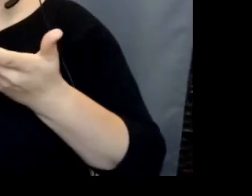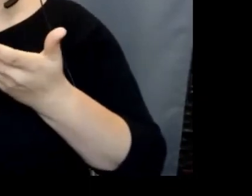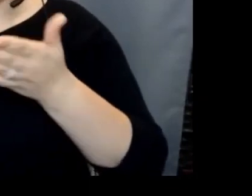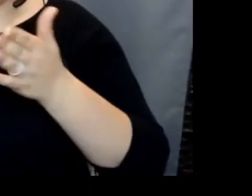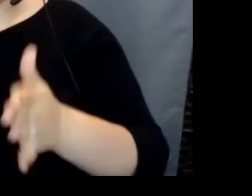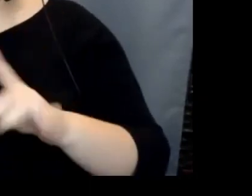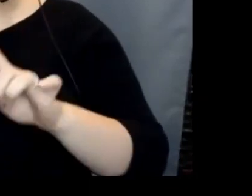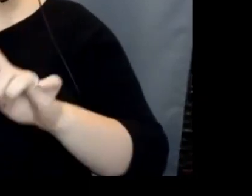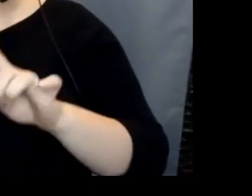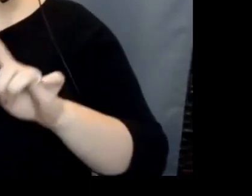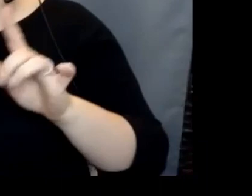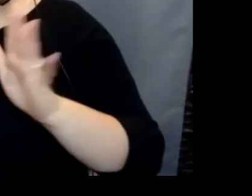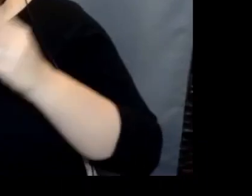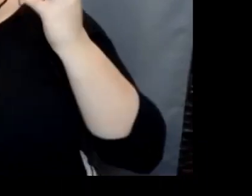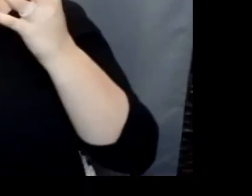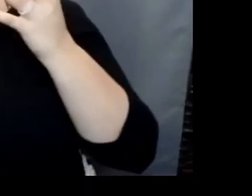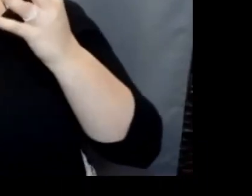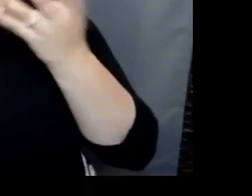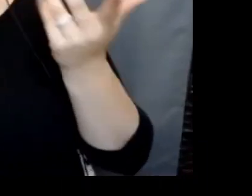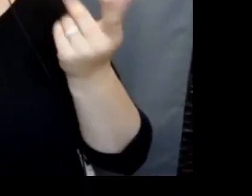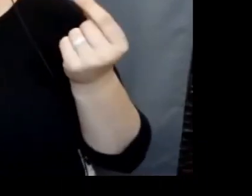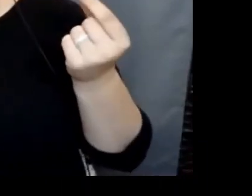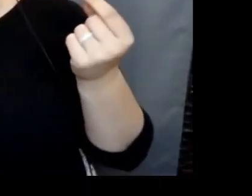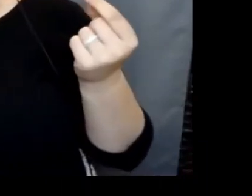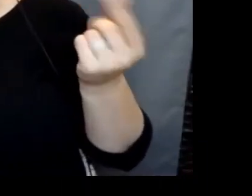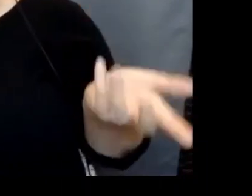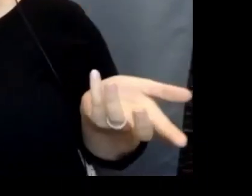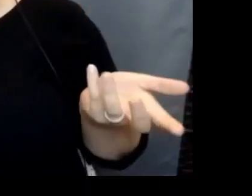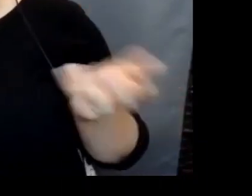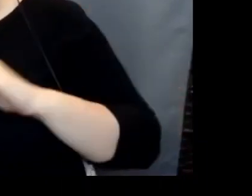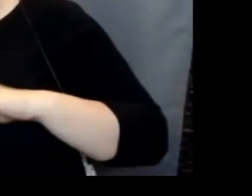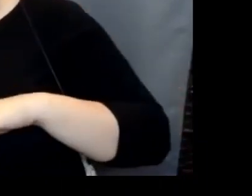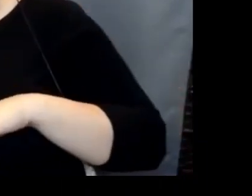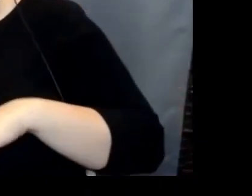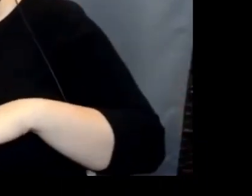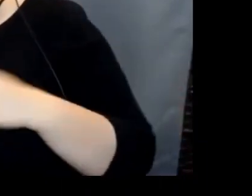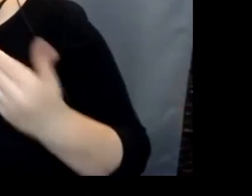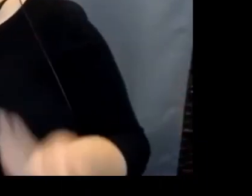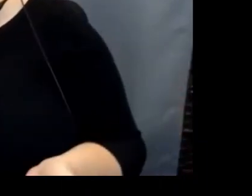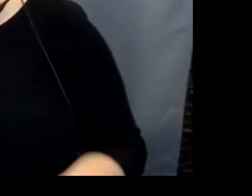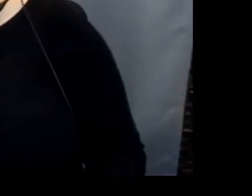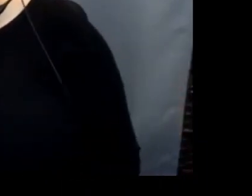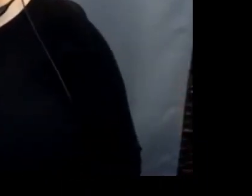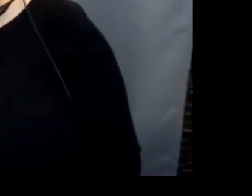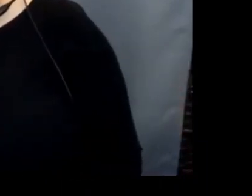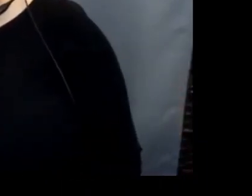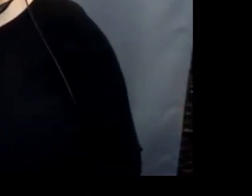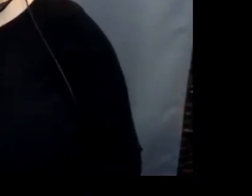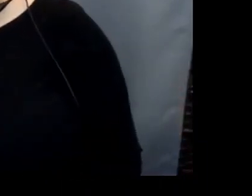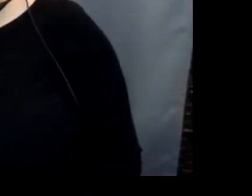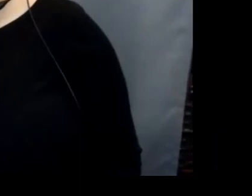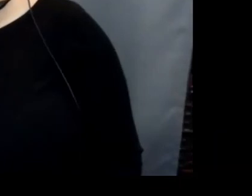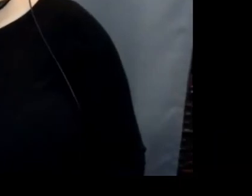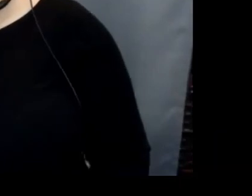yet included in the drop down. How is it that they can go ahead and establish an account